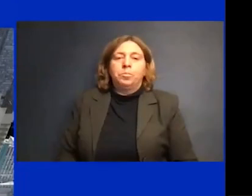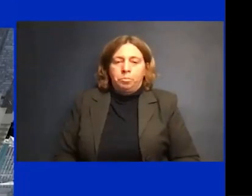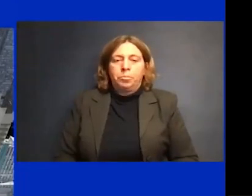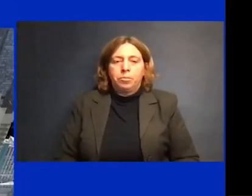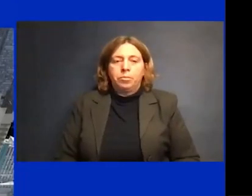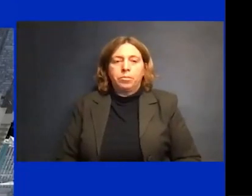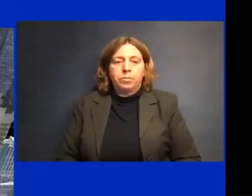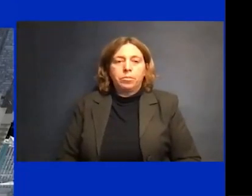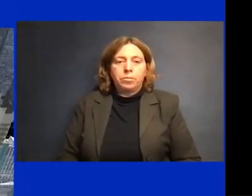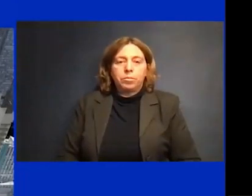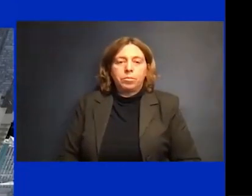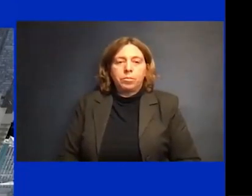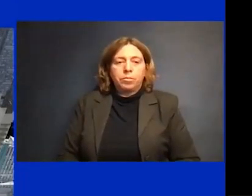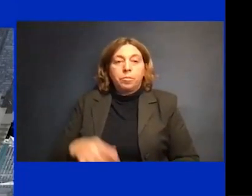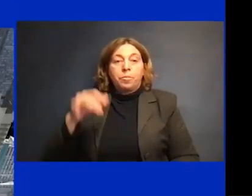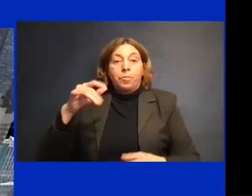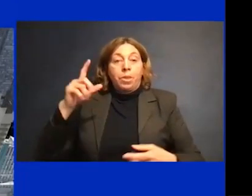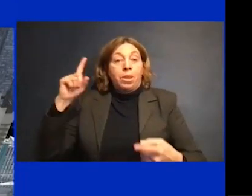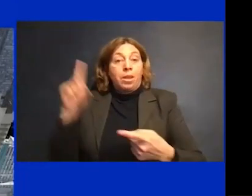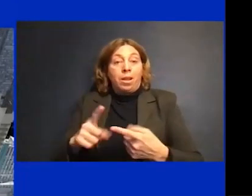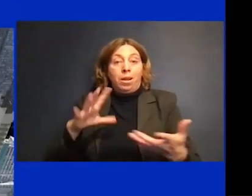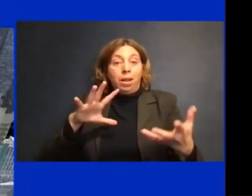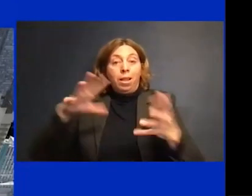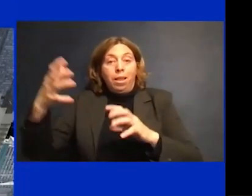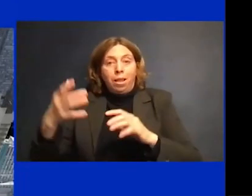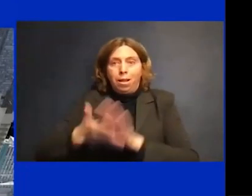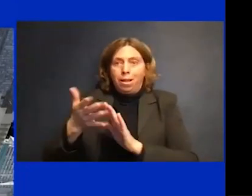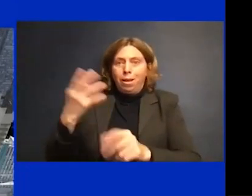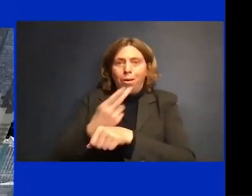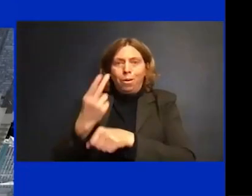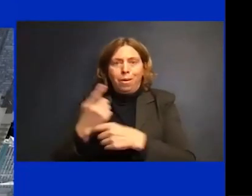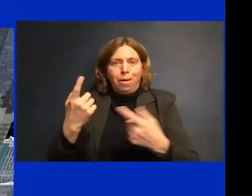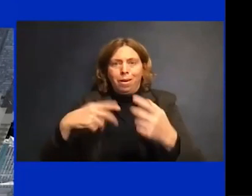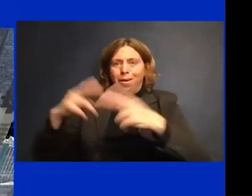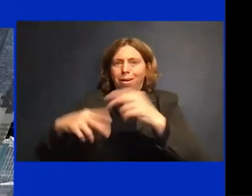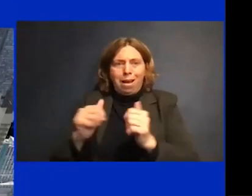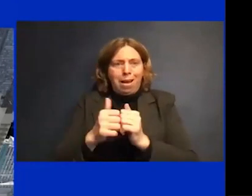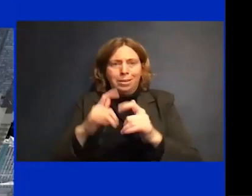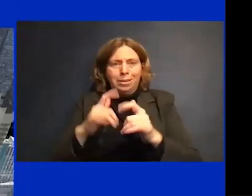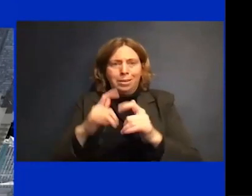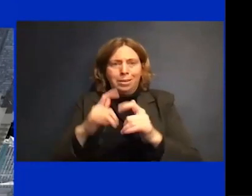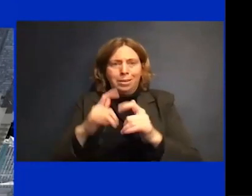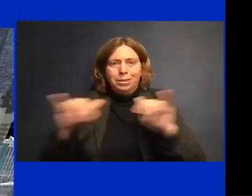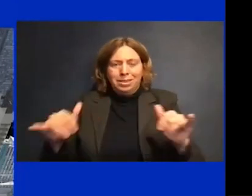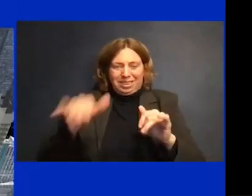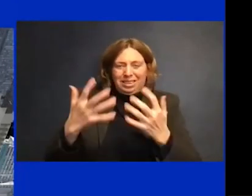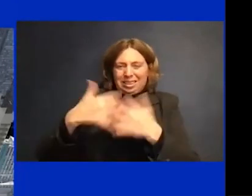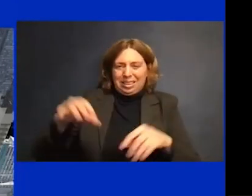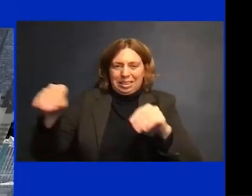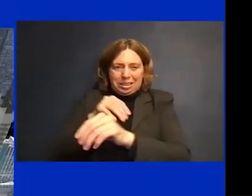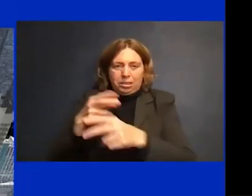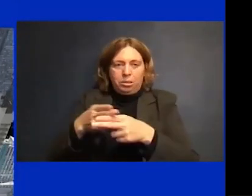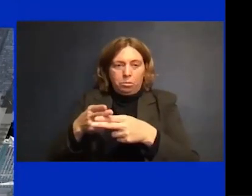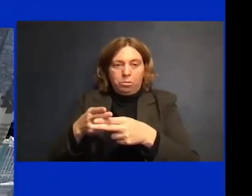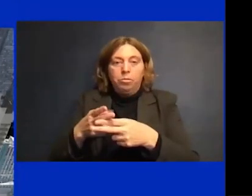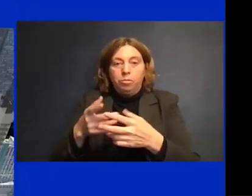construction for the main terminal, thus minimizing disruptions and maintaining the uninterrupted provision of transportation